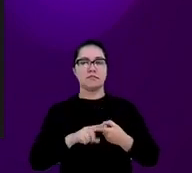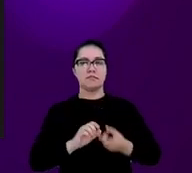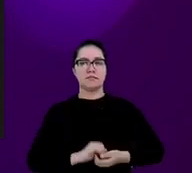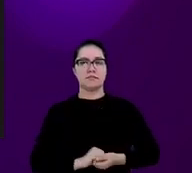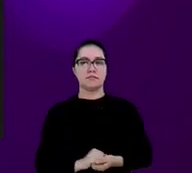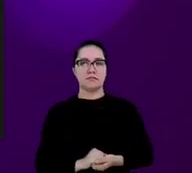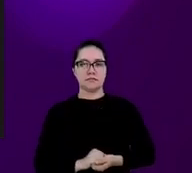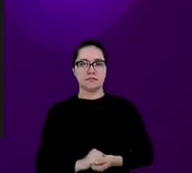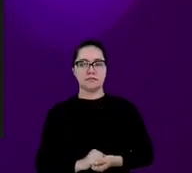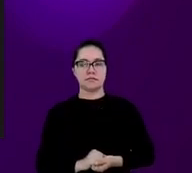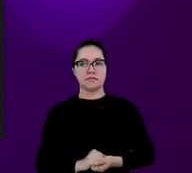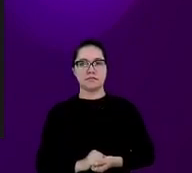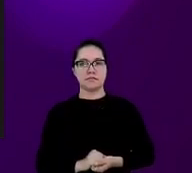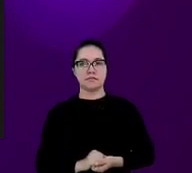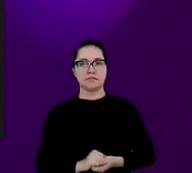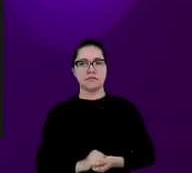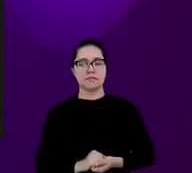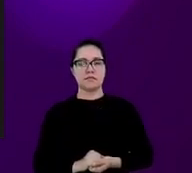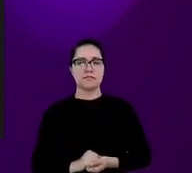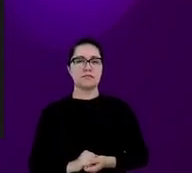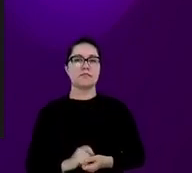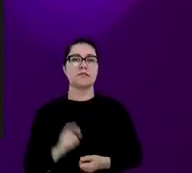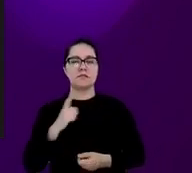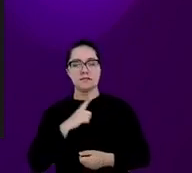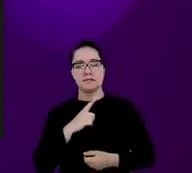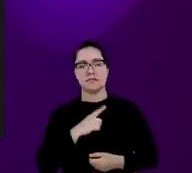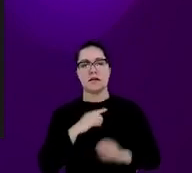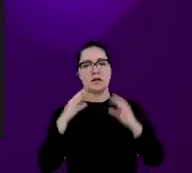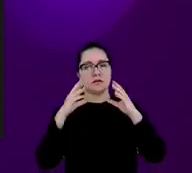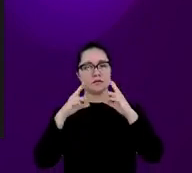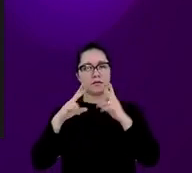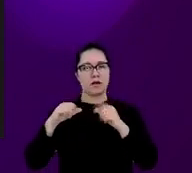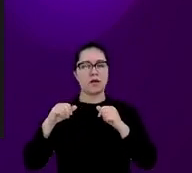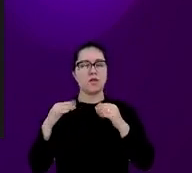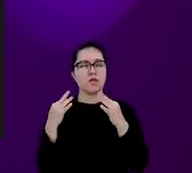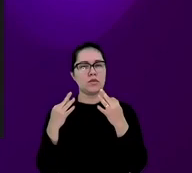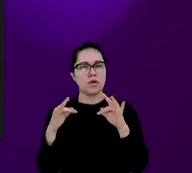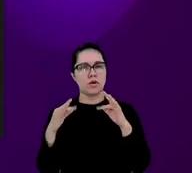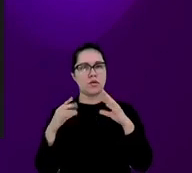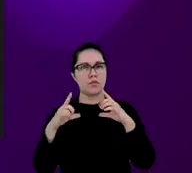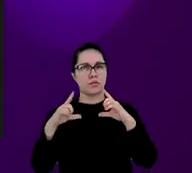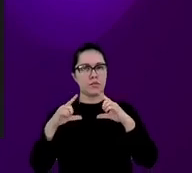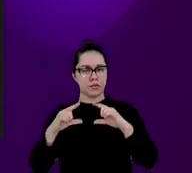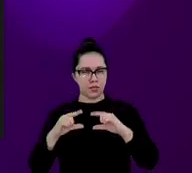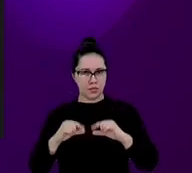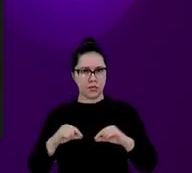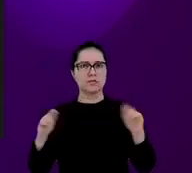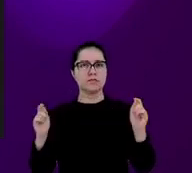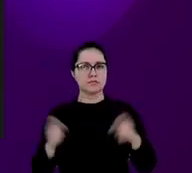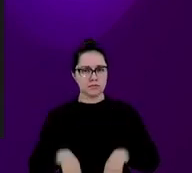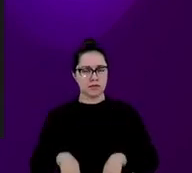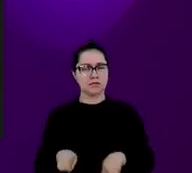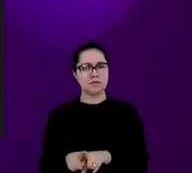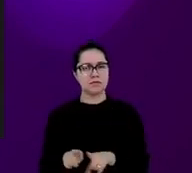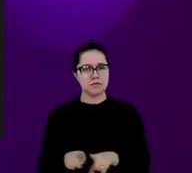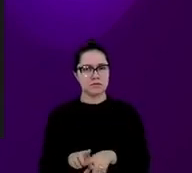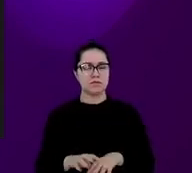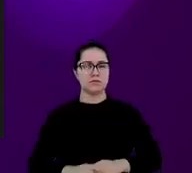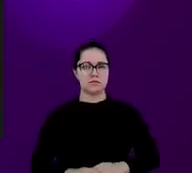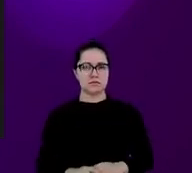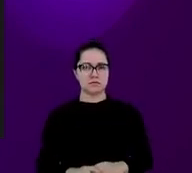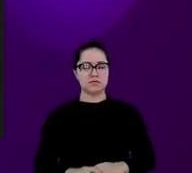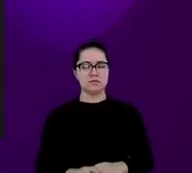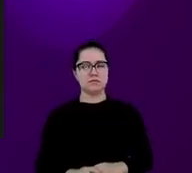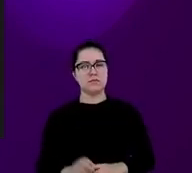desensitization of the pain transcranially, or even in the dorsal root ganglions.